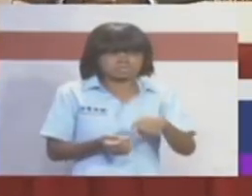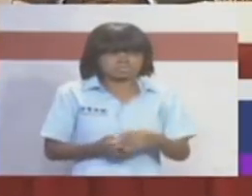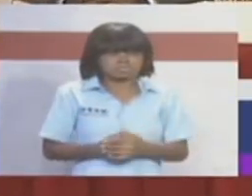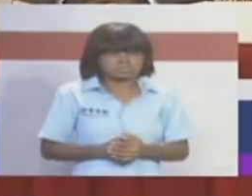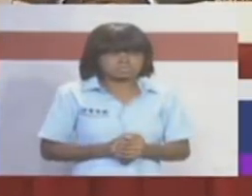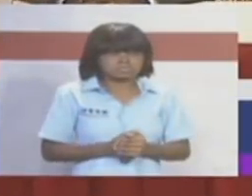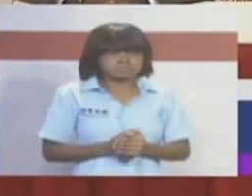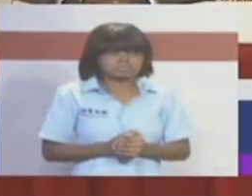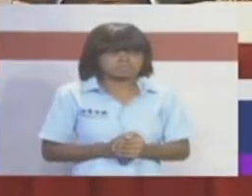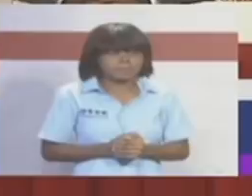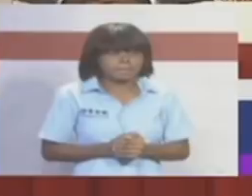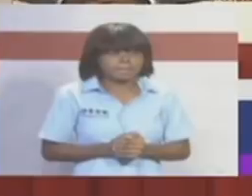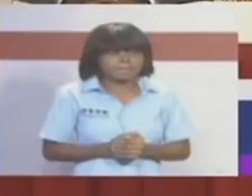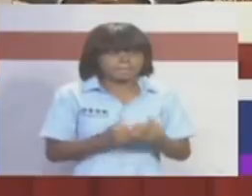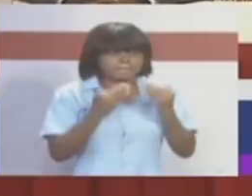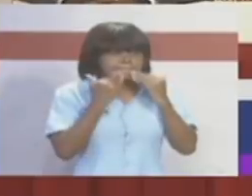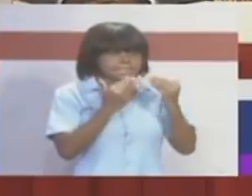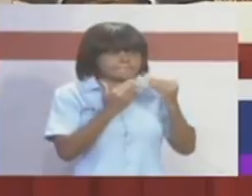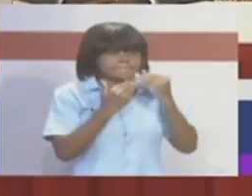Thank you for the question.